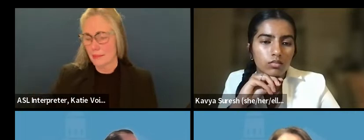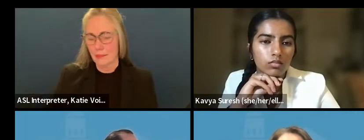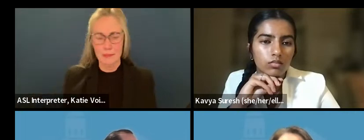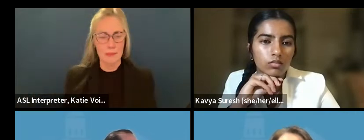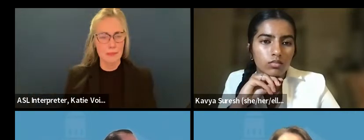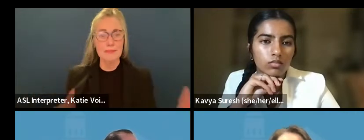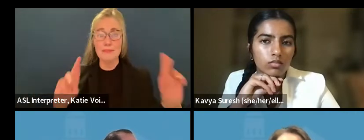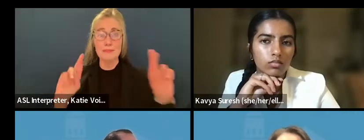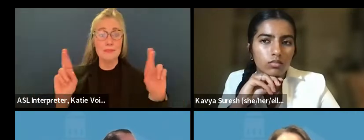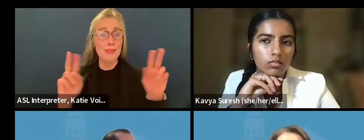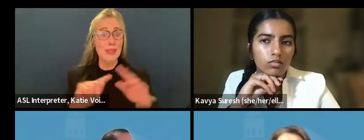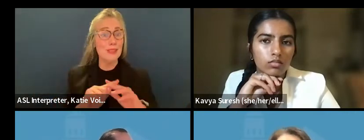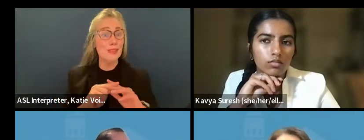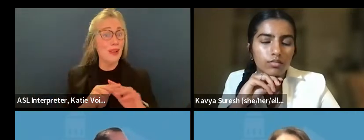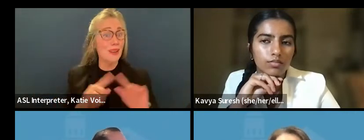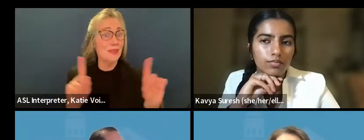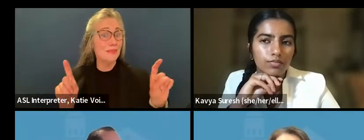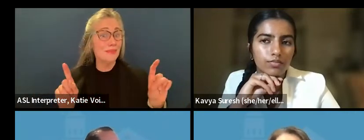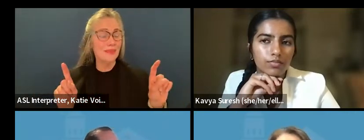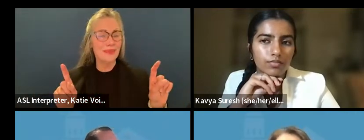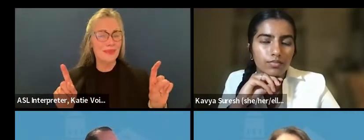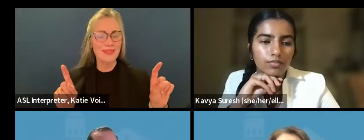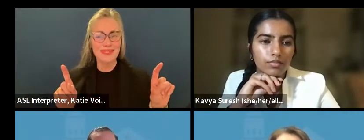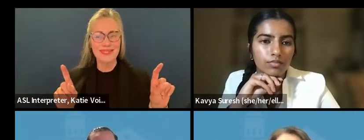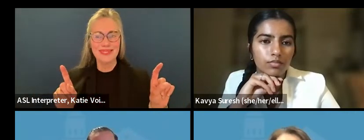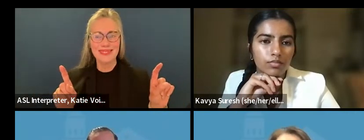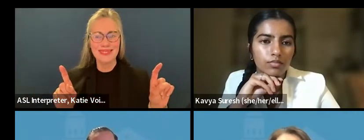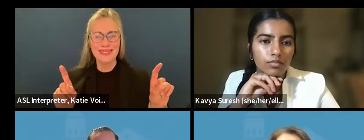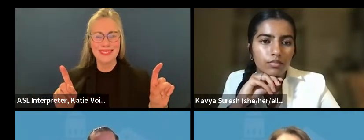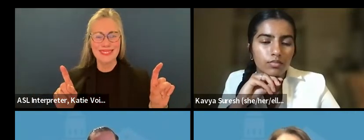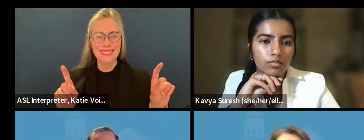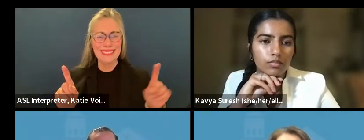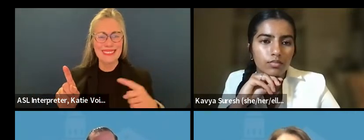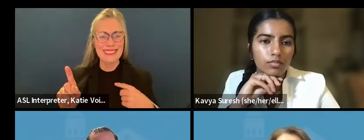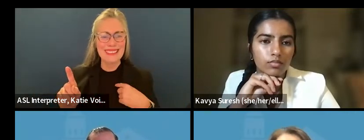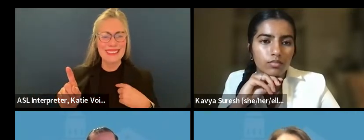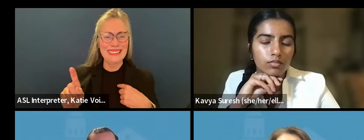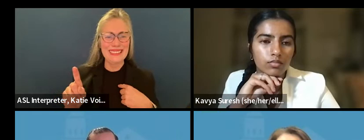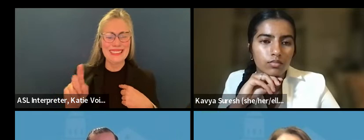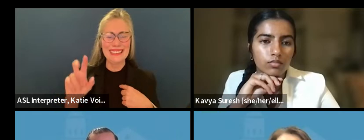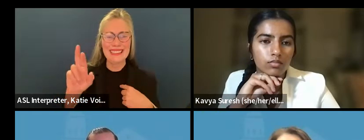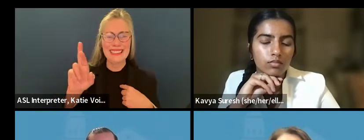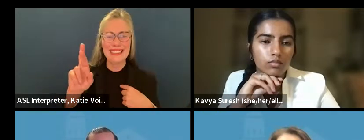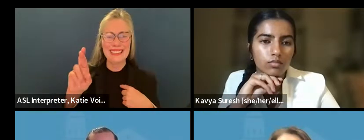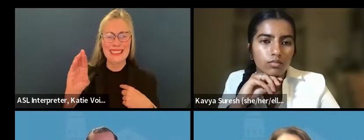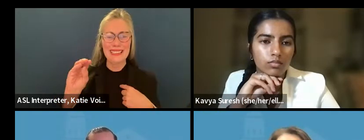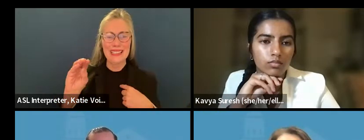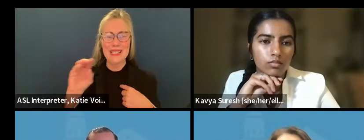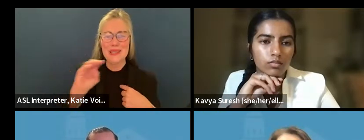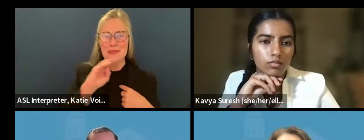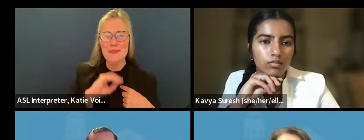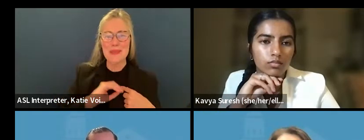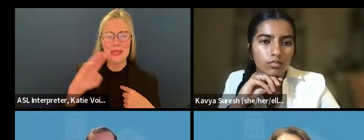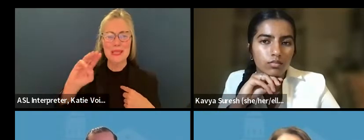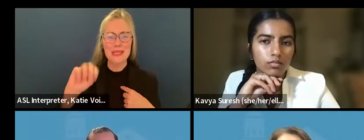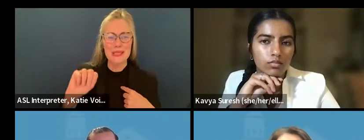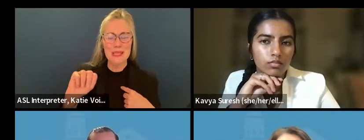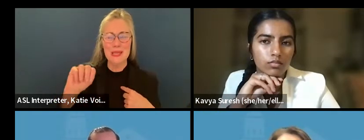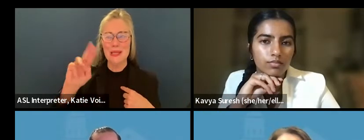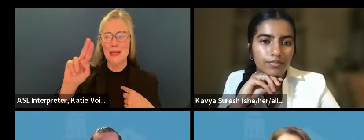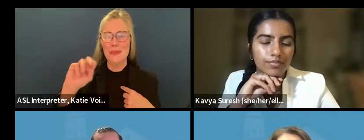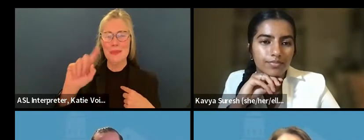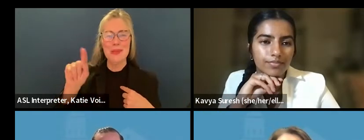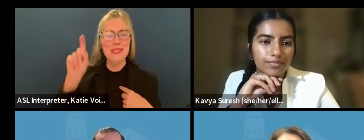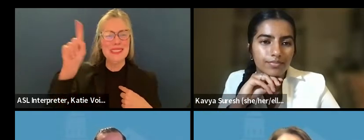Are we ready to start? I just need a minute to hide because I just hide some pillows over here. I just